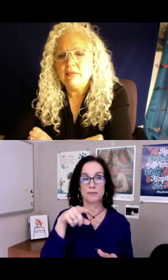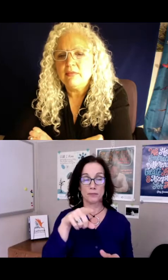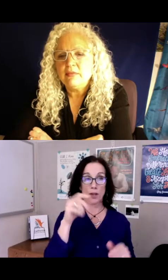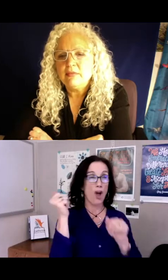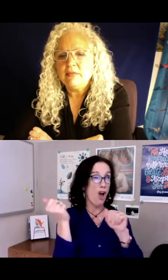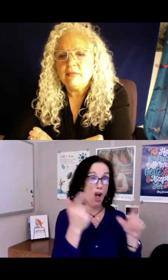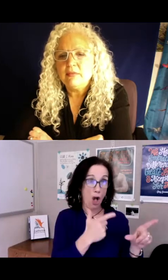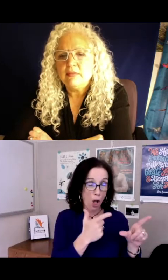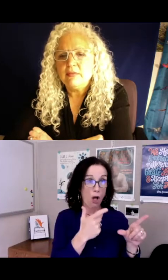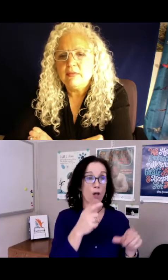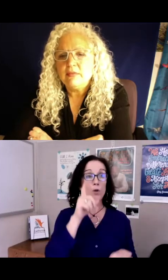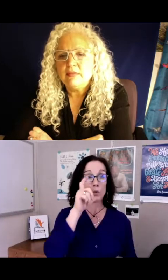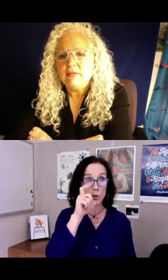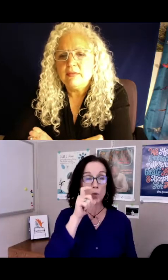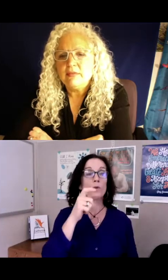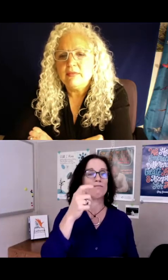specific.